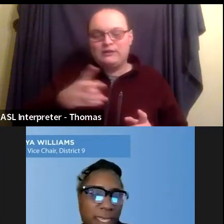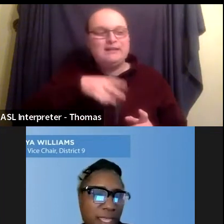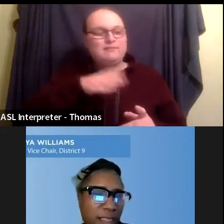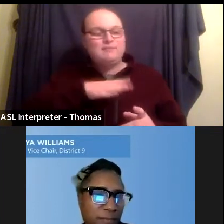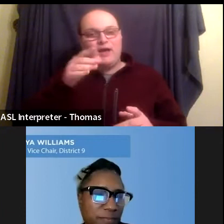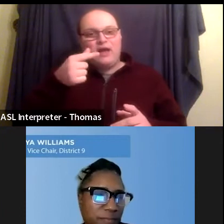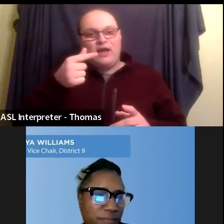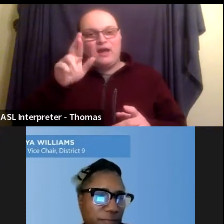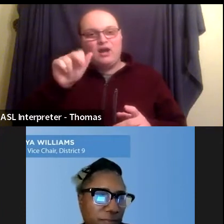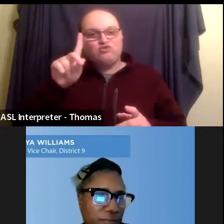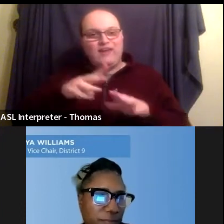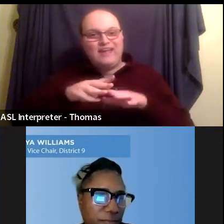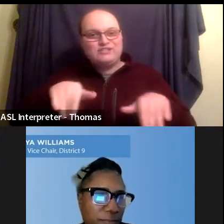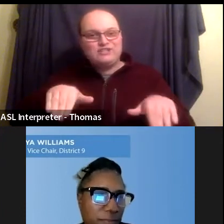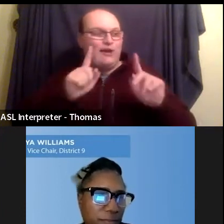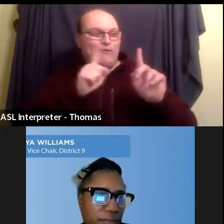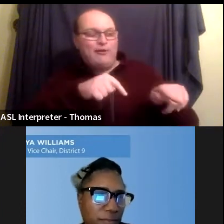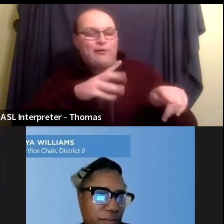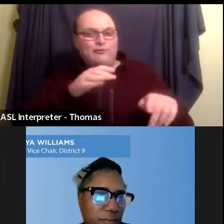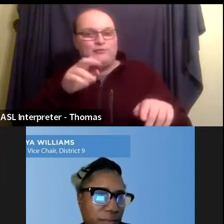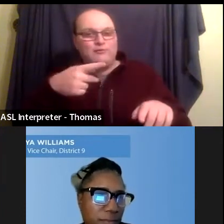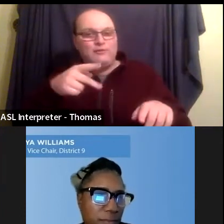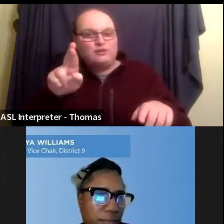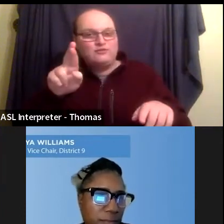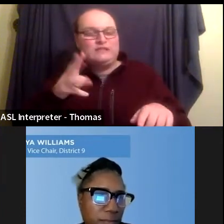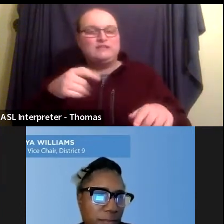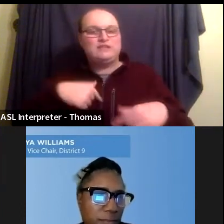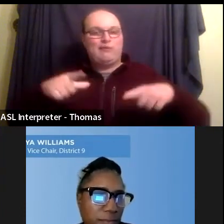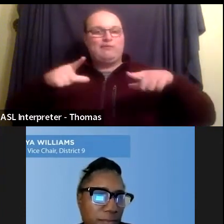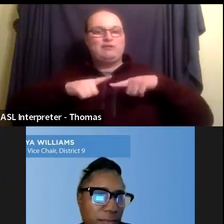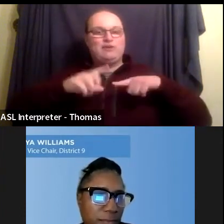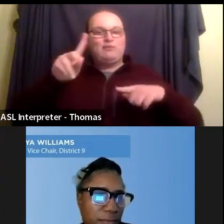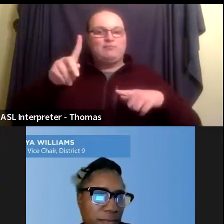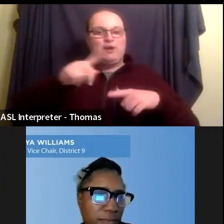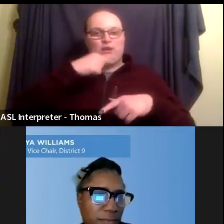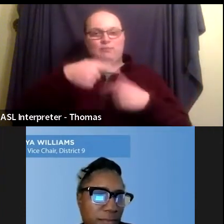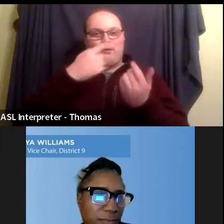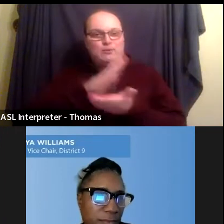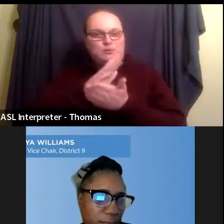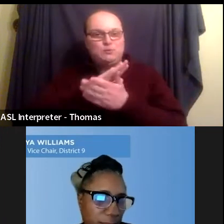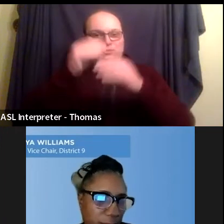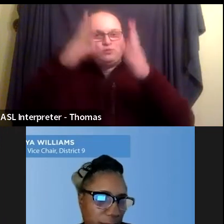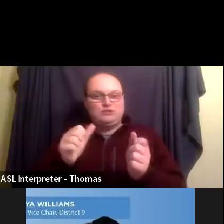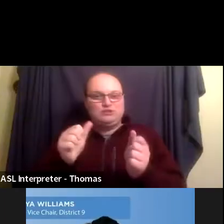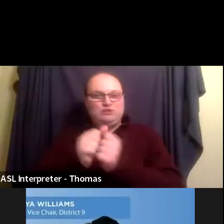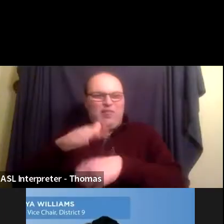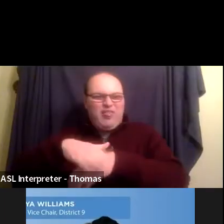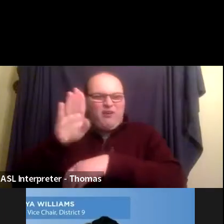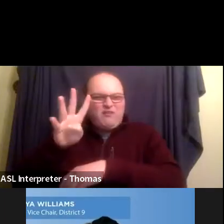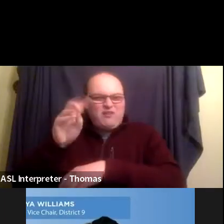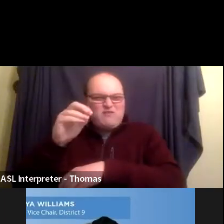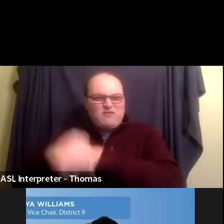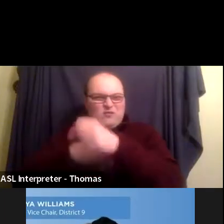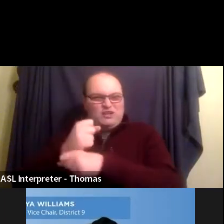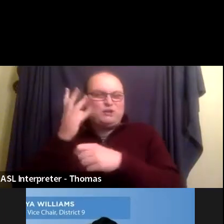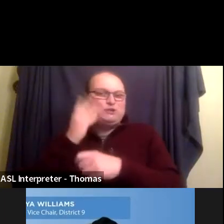Branch Elementary. I am a retired Maryland public school teacher with over 40 years of